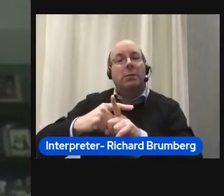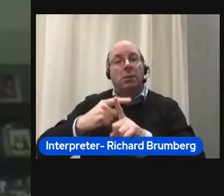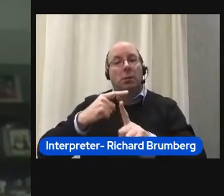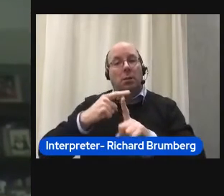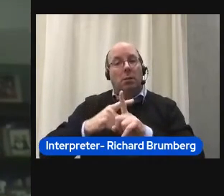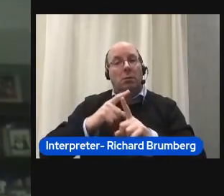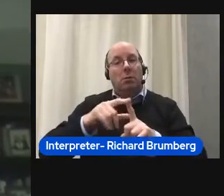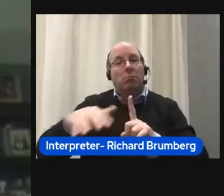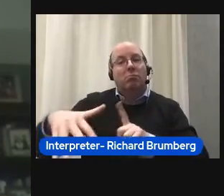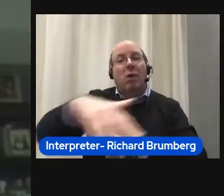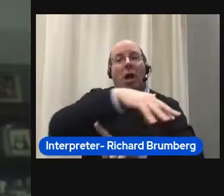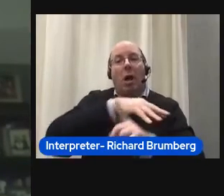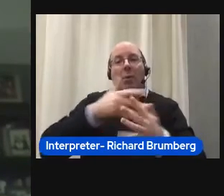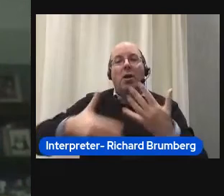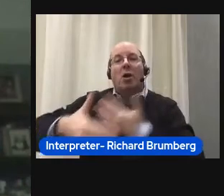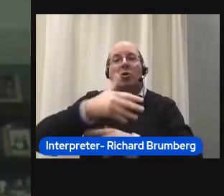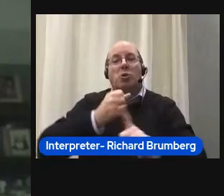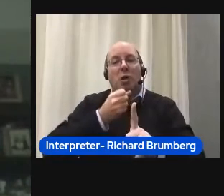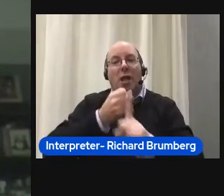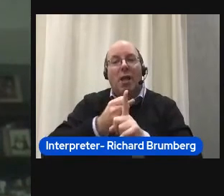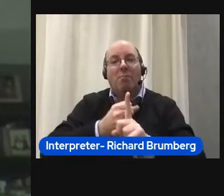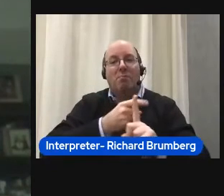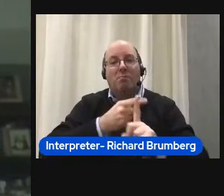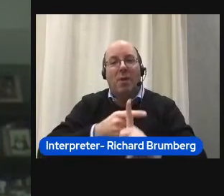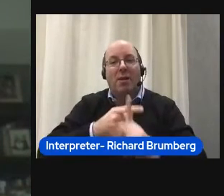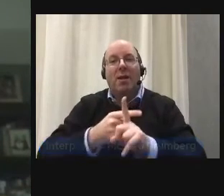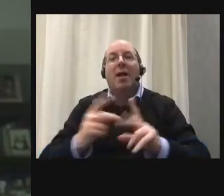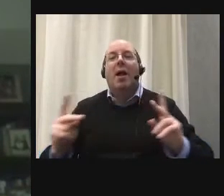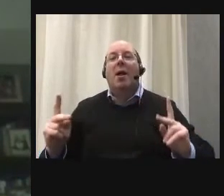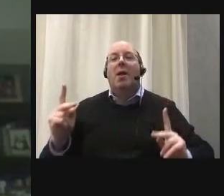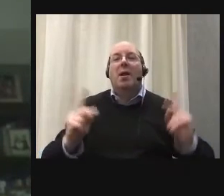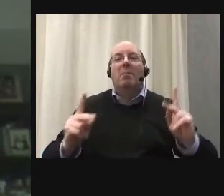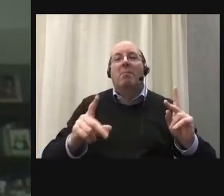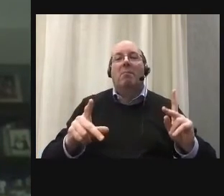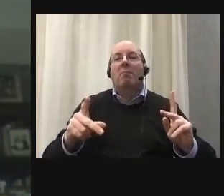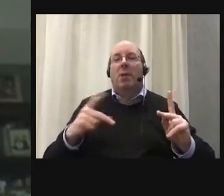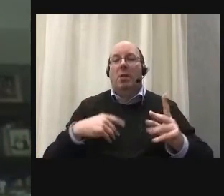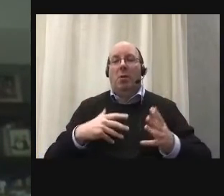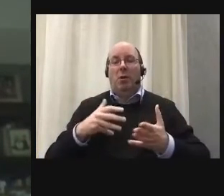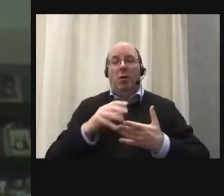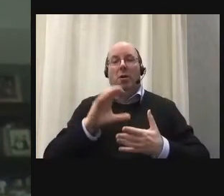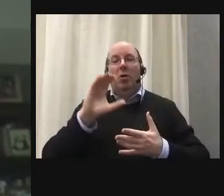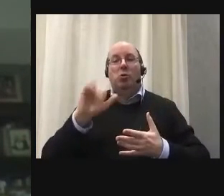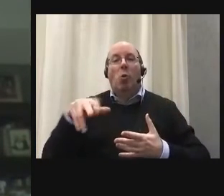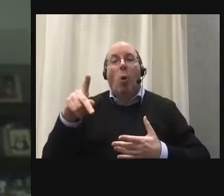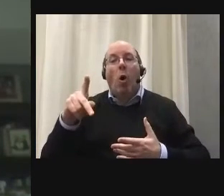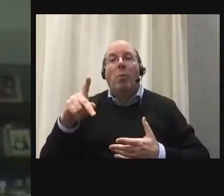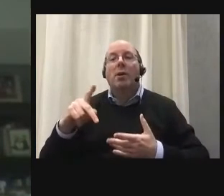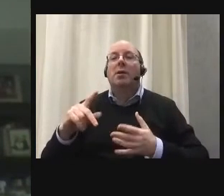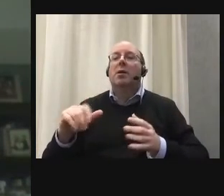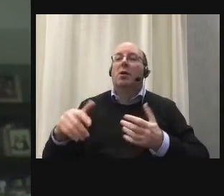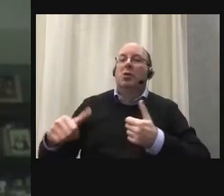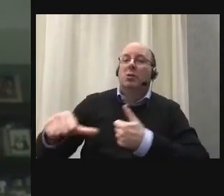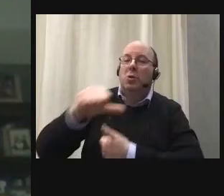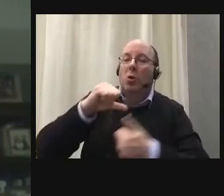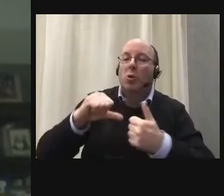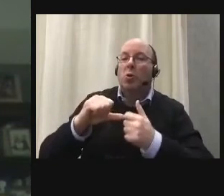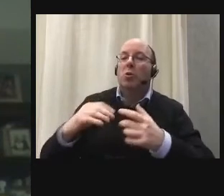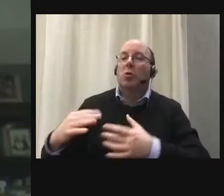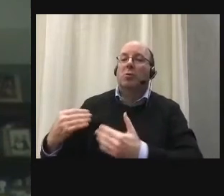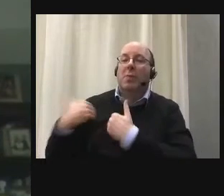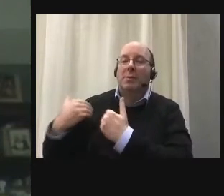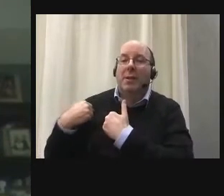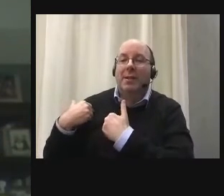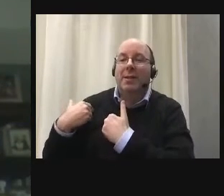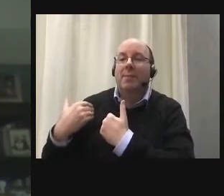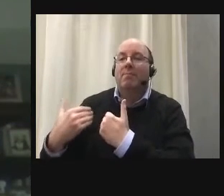impact. Investors who follow impact investing consider a company's commitment to corporate social responsibility or